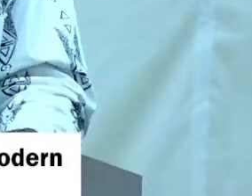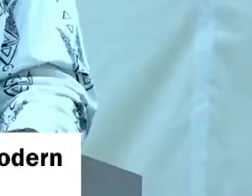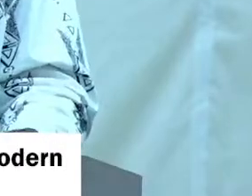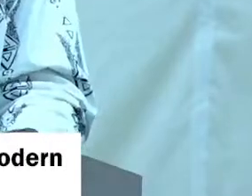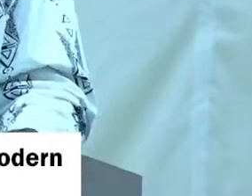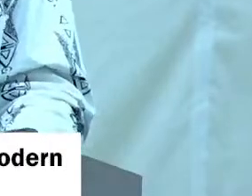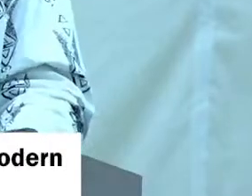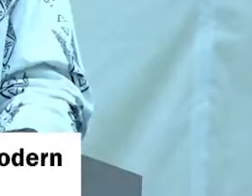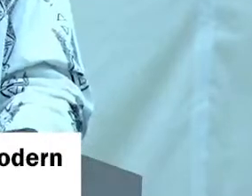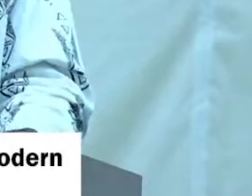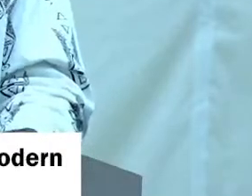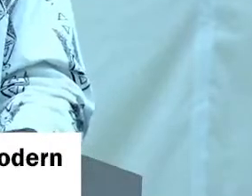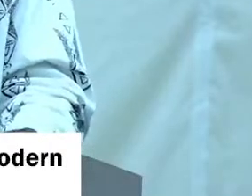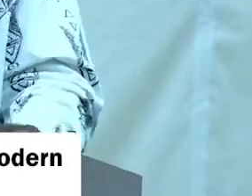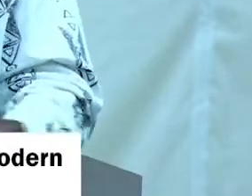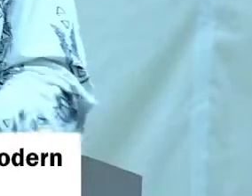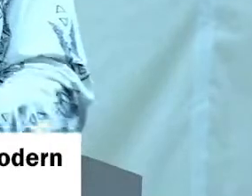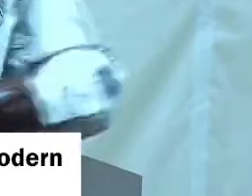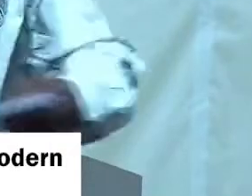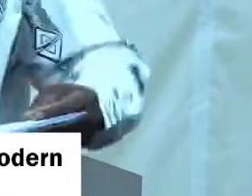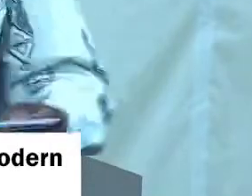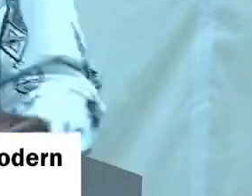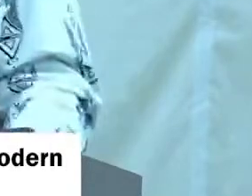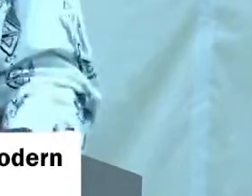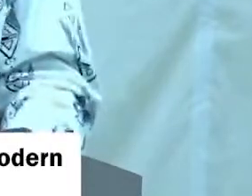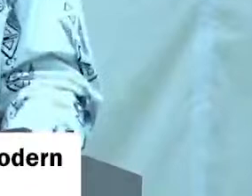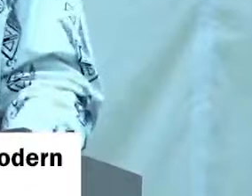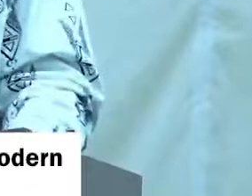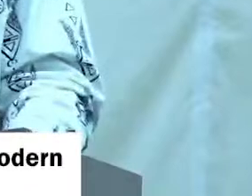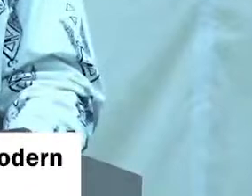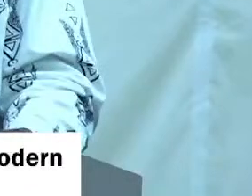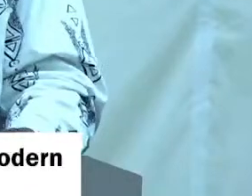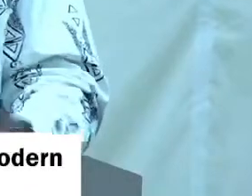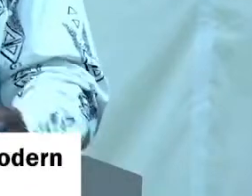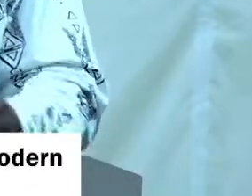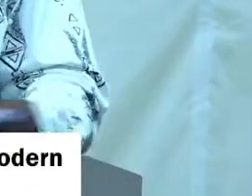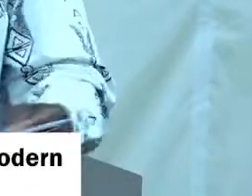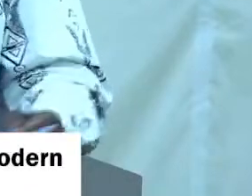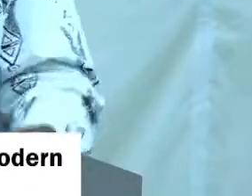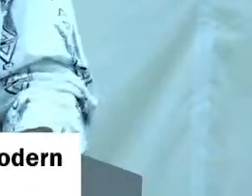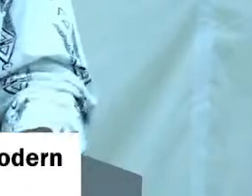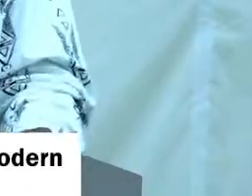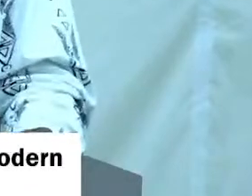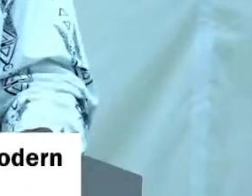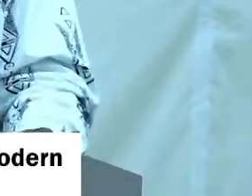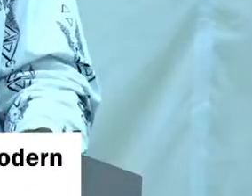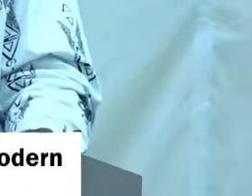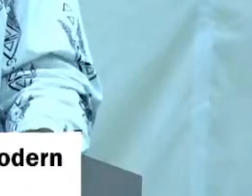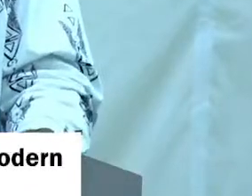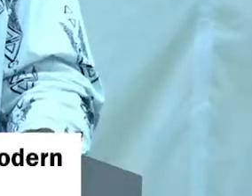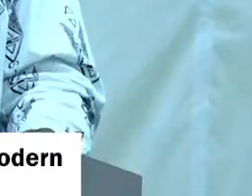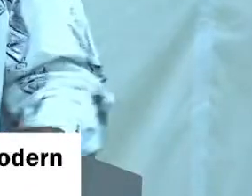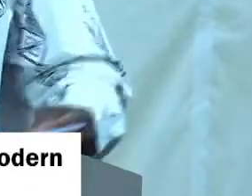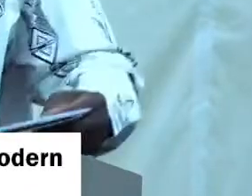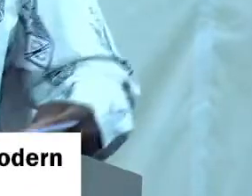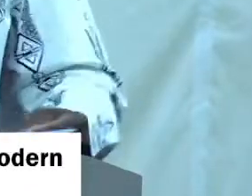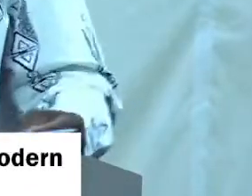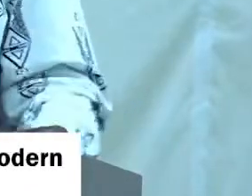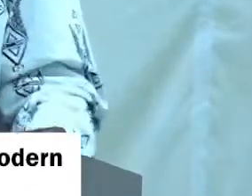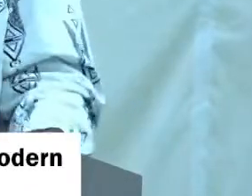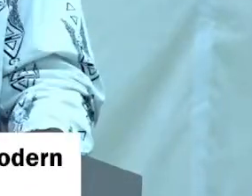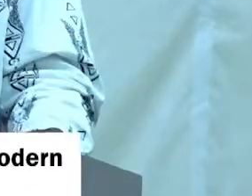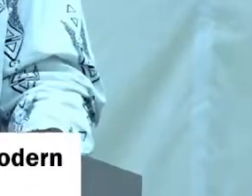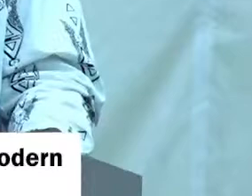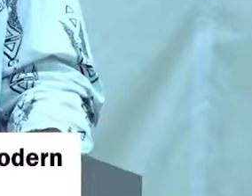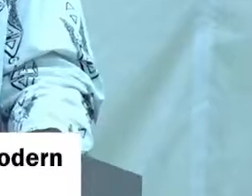should not close completely. We should try and keep it opening. We should keep it opening until whoever is holding